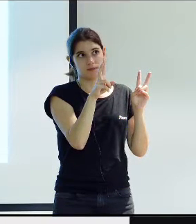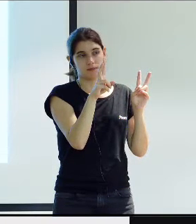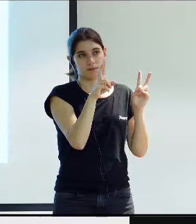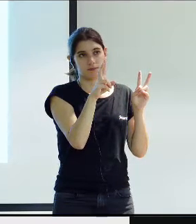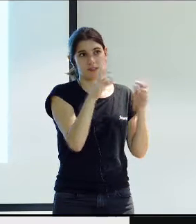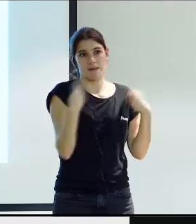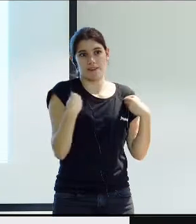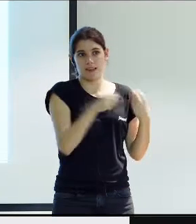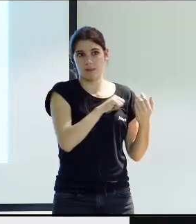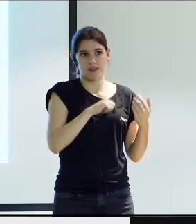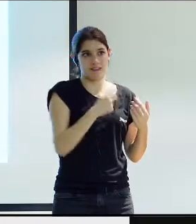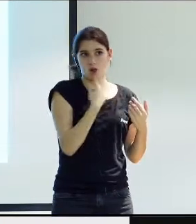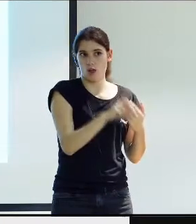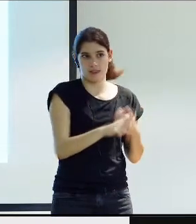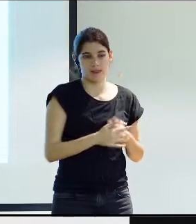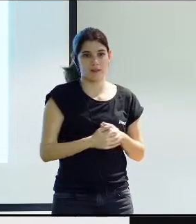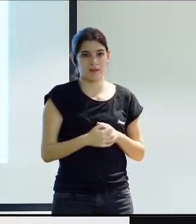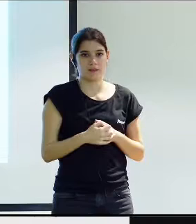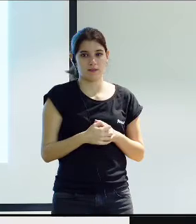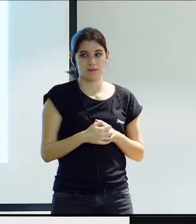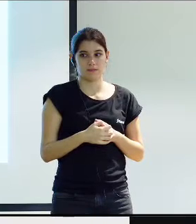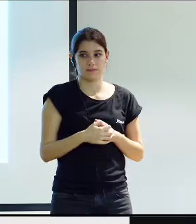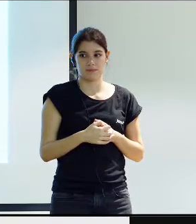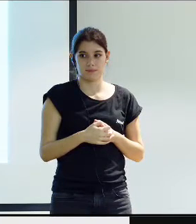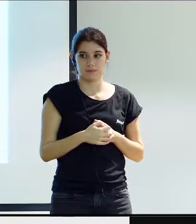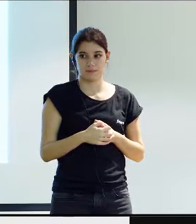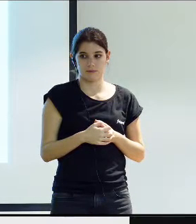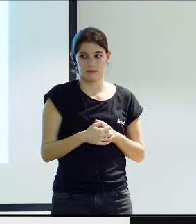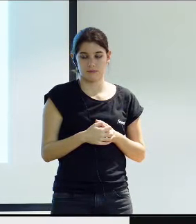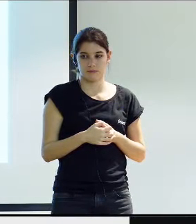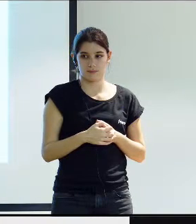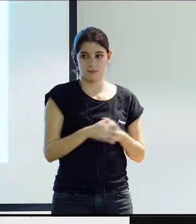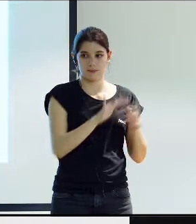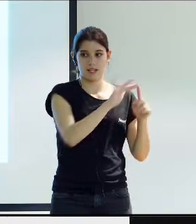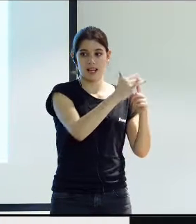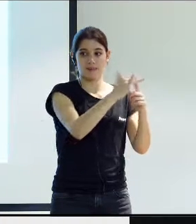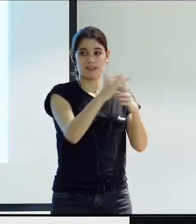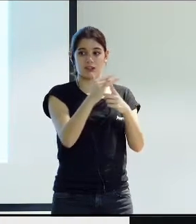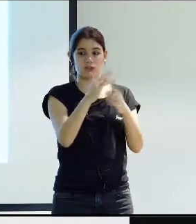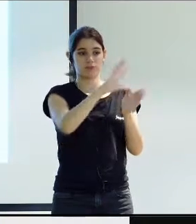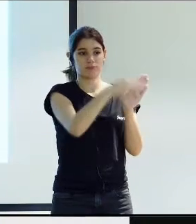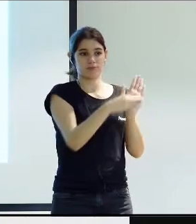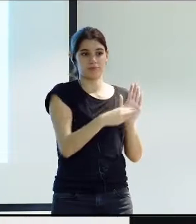understanding of all elements of how it is to be living independently and to